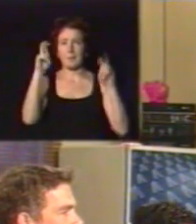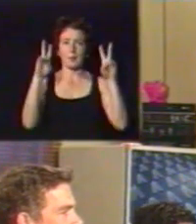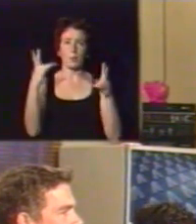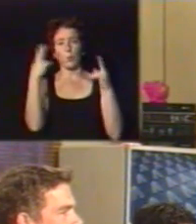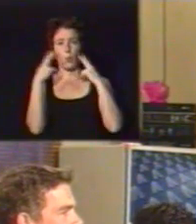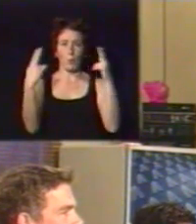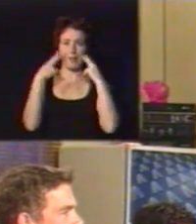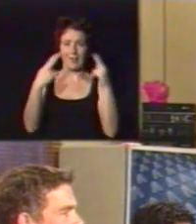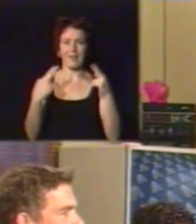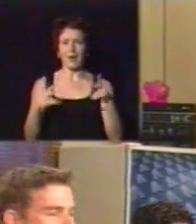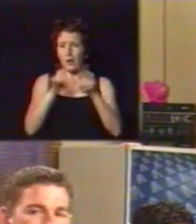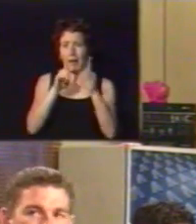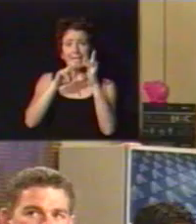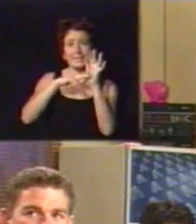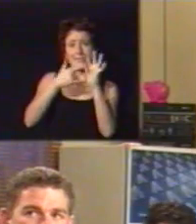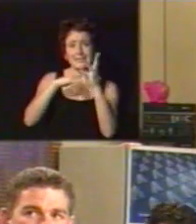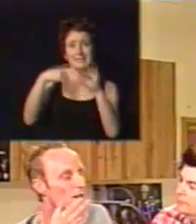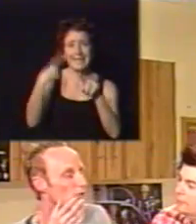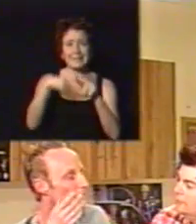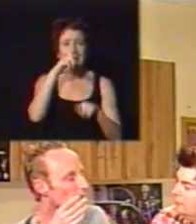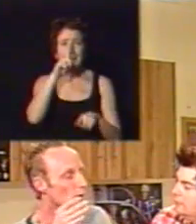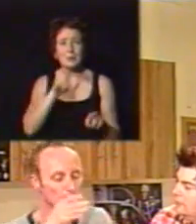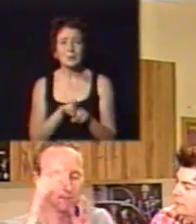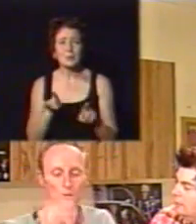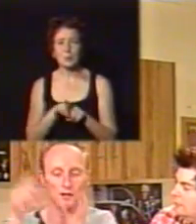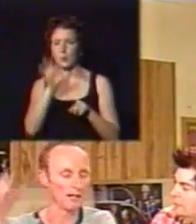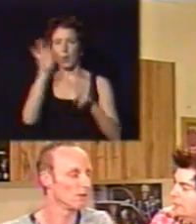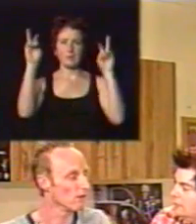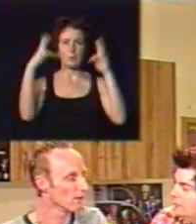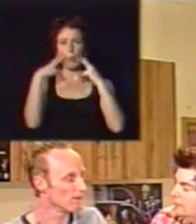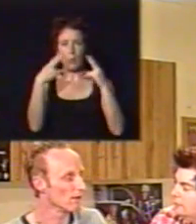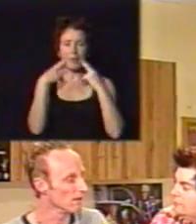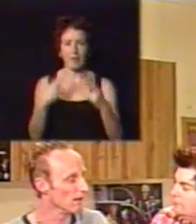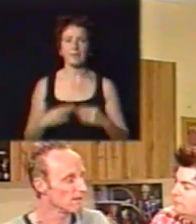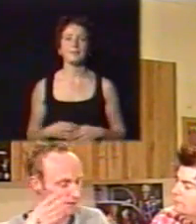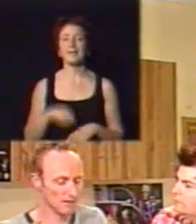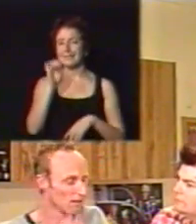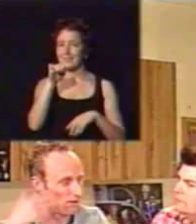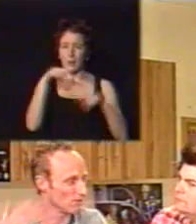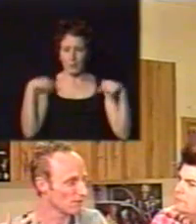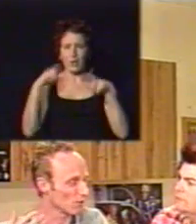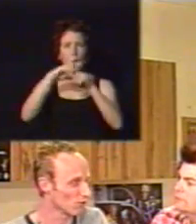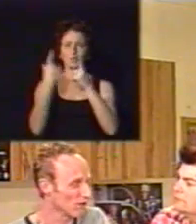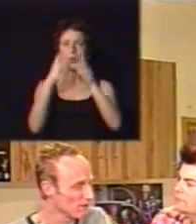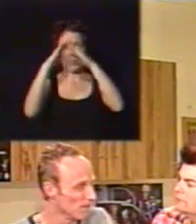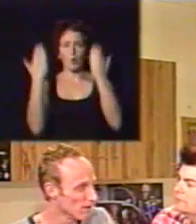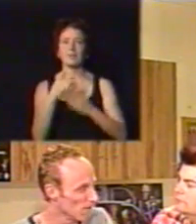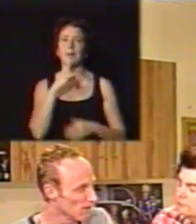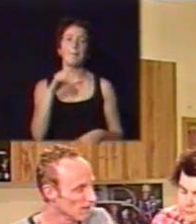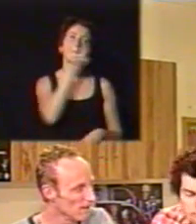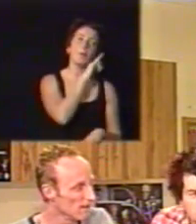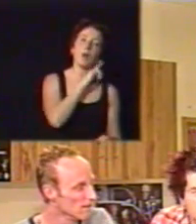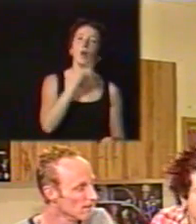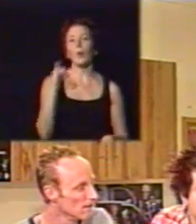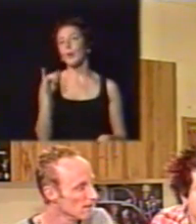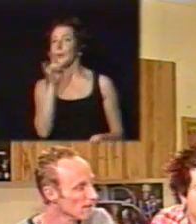on to intersex people, isn't it? Well, that's right. That's my point. Like, I mean, culturally, it's always been boy and girl, so we've got you need a whole cultural shift type of